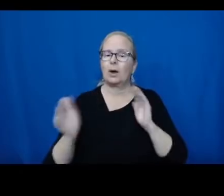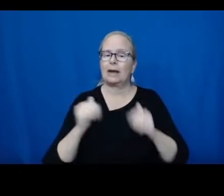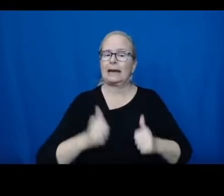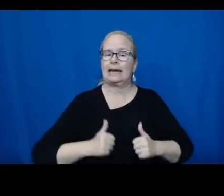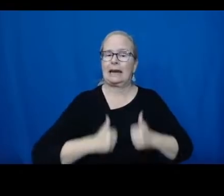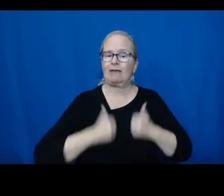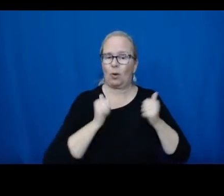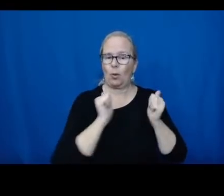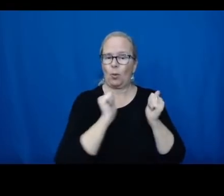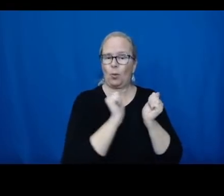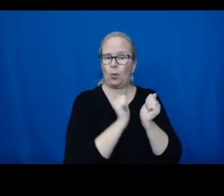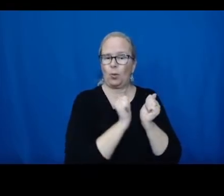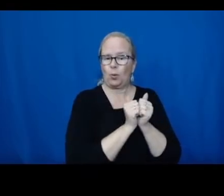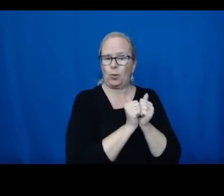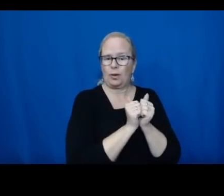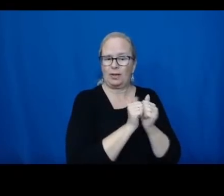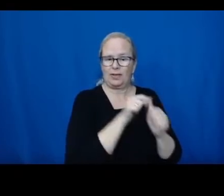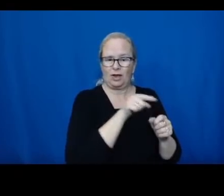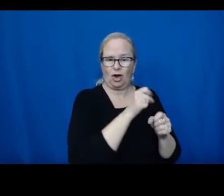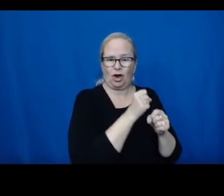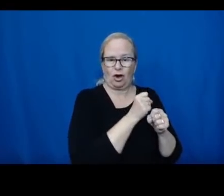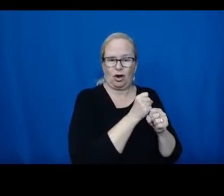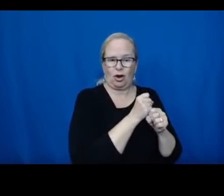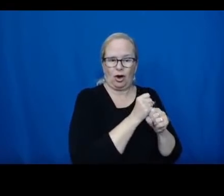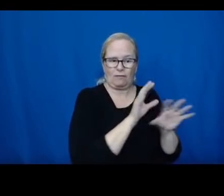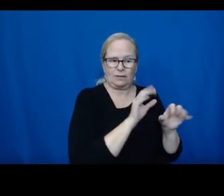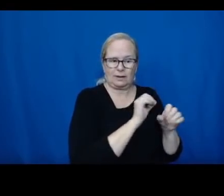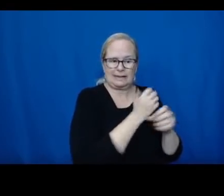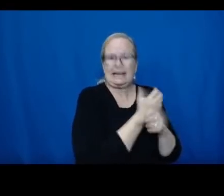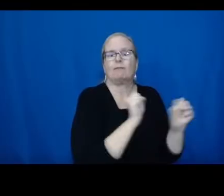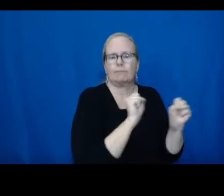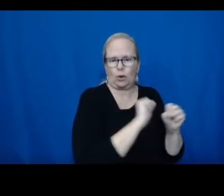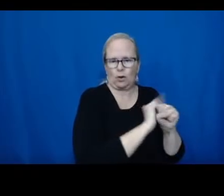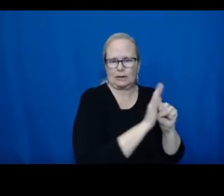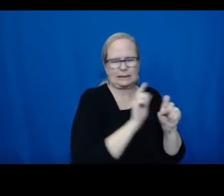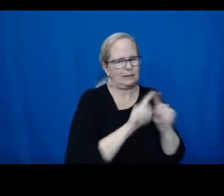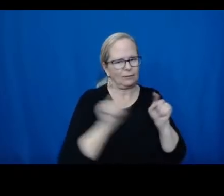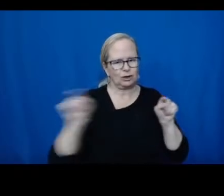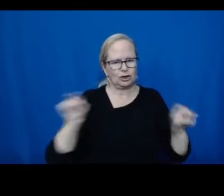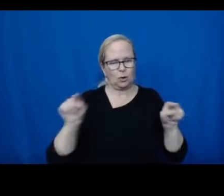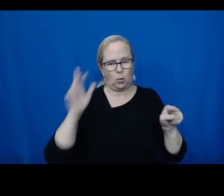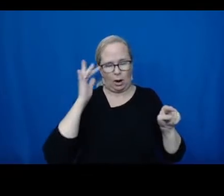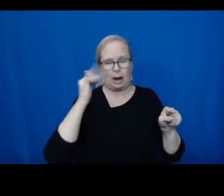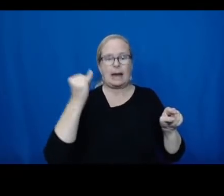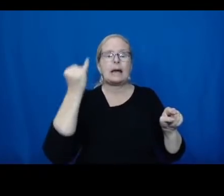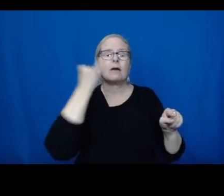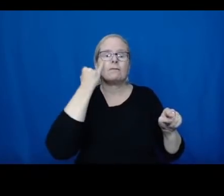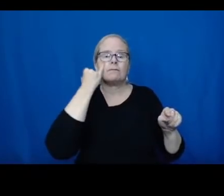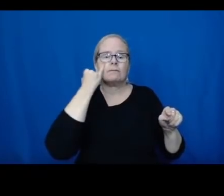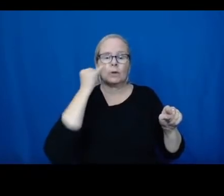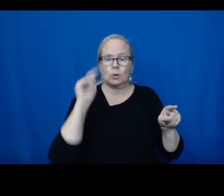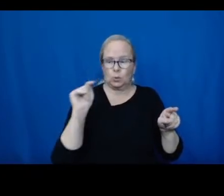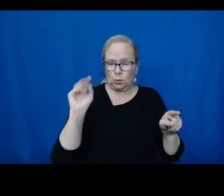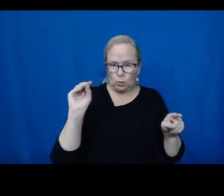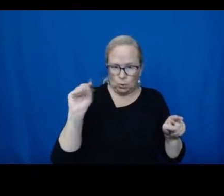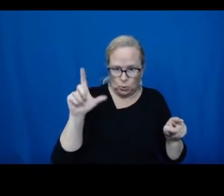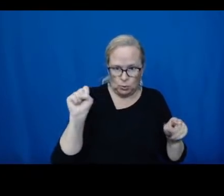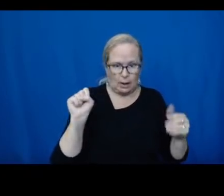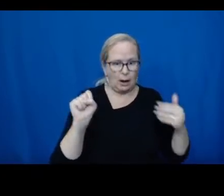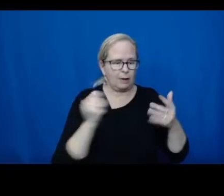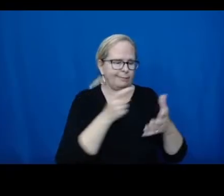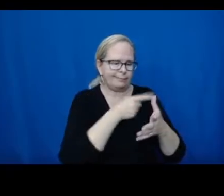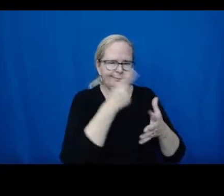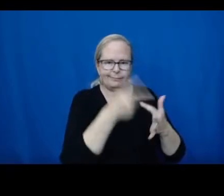out at the right time as a big bundle, we can have a wavelet coming